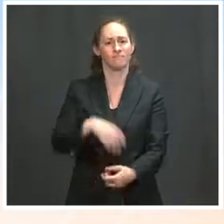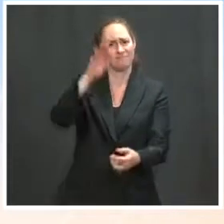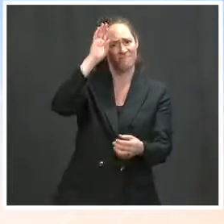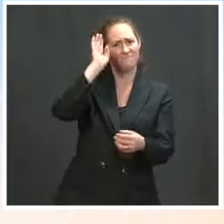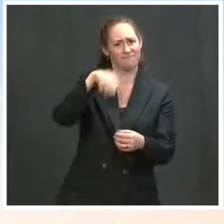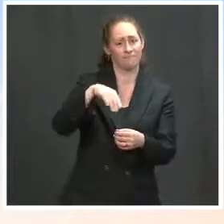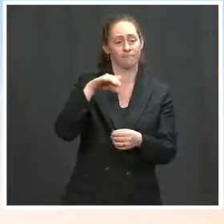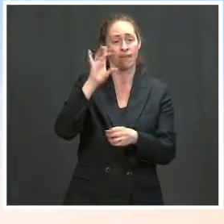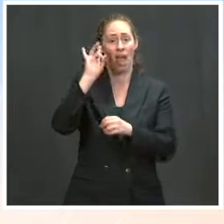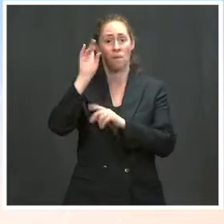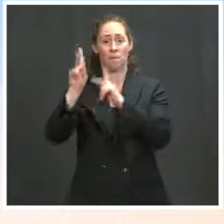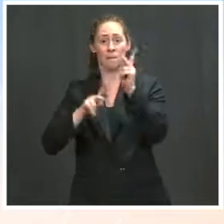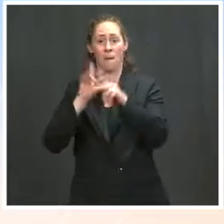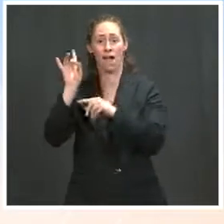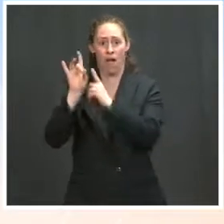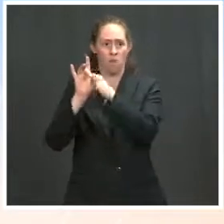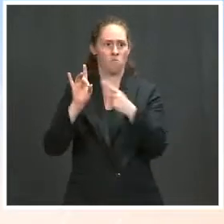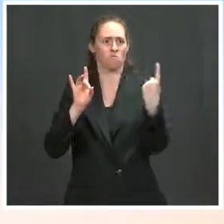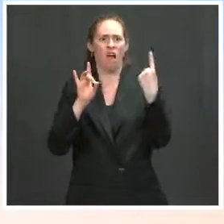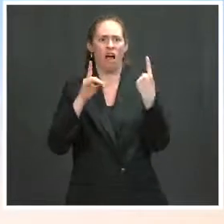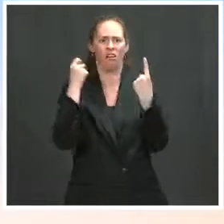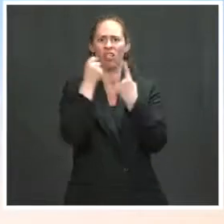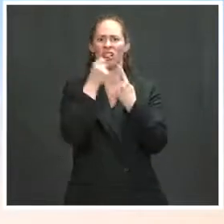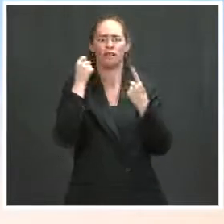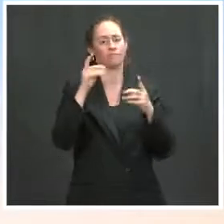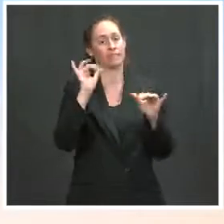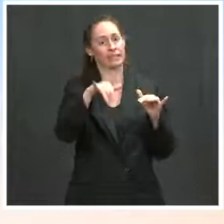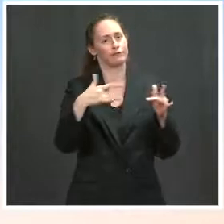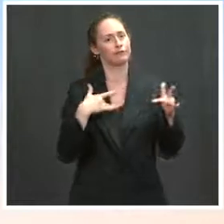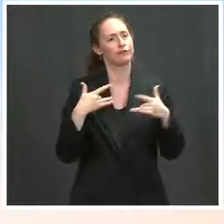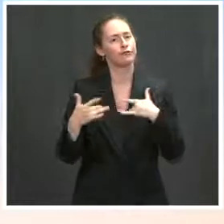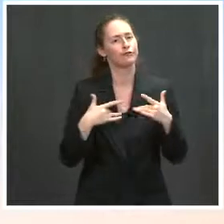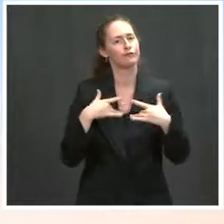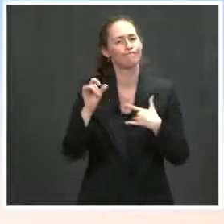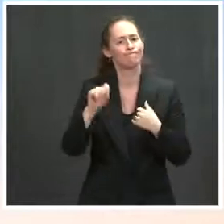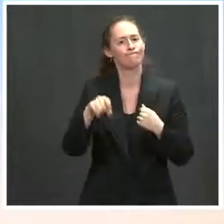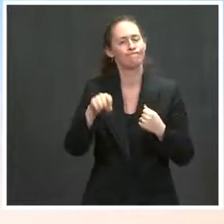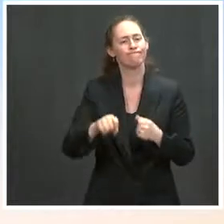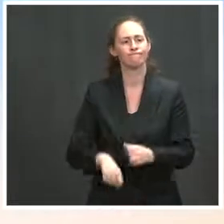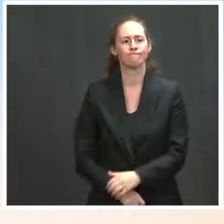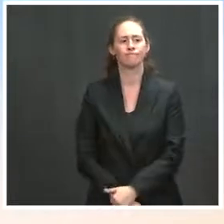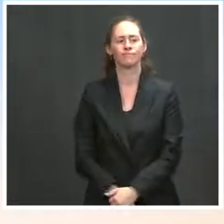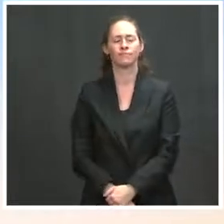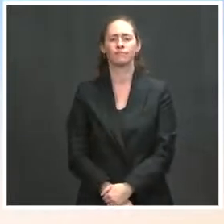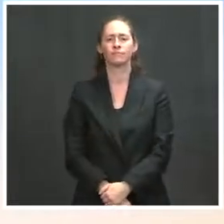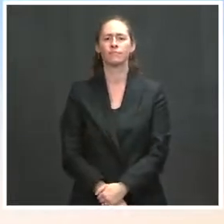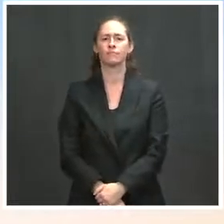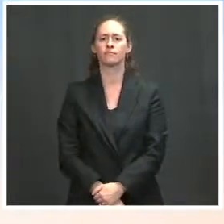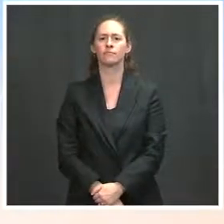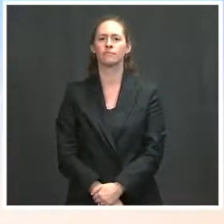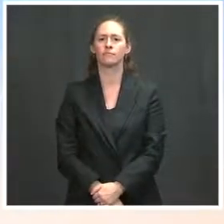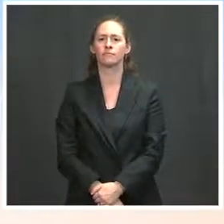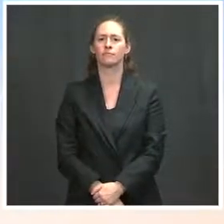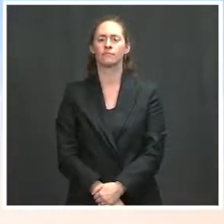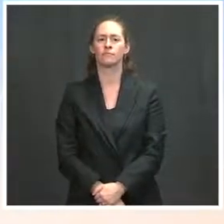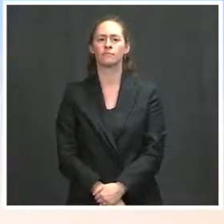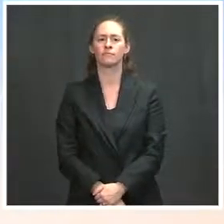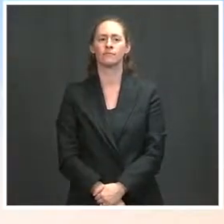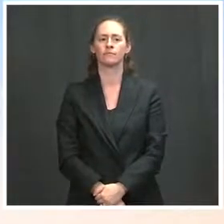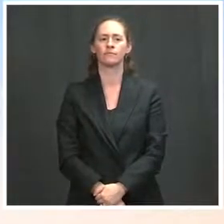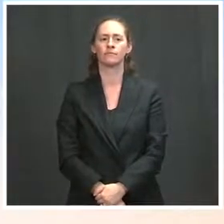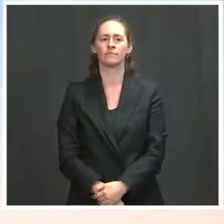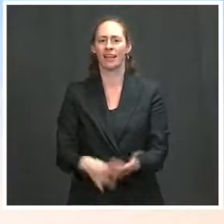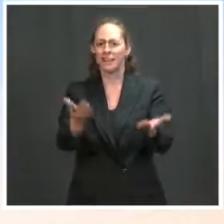We are not done yet. Thanks, Oh, thank you. Okay, I'll take this last